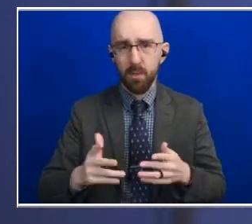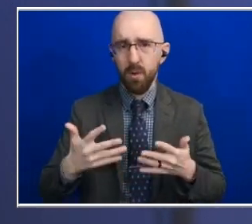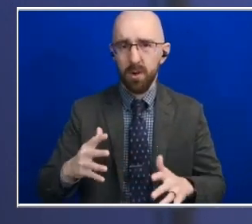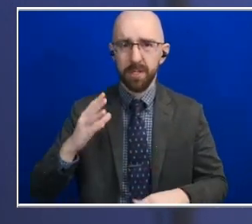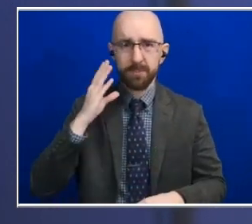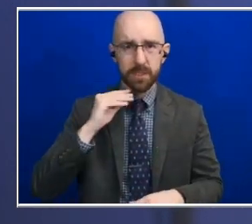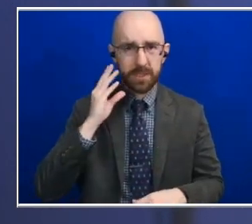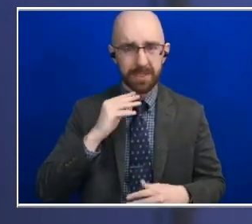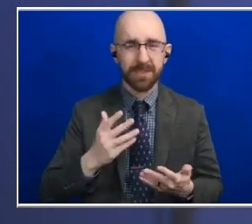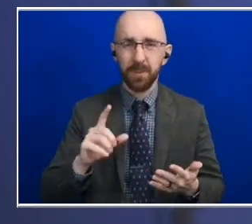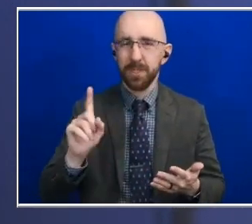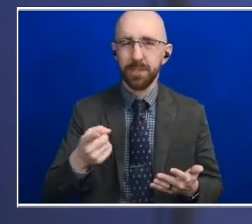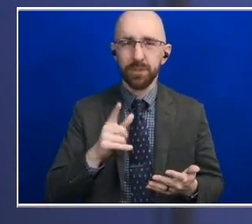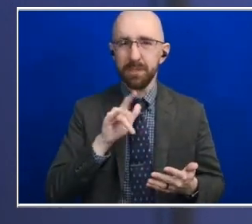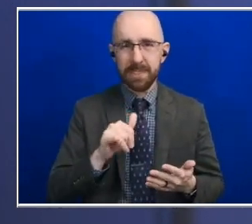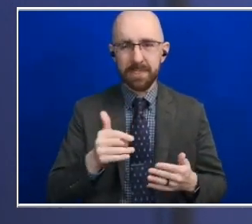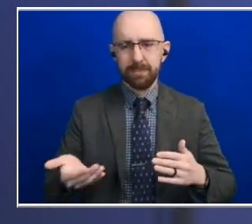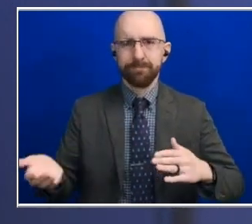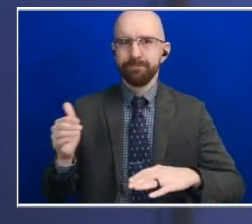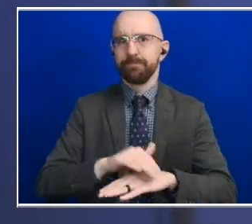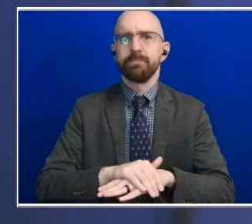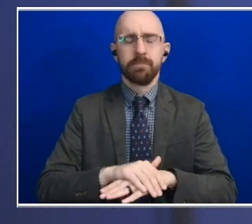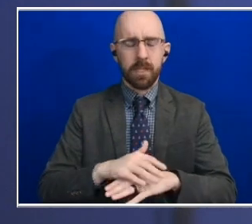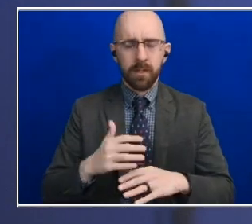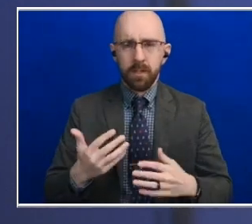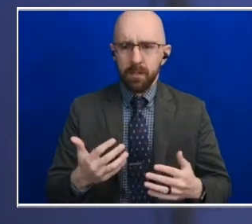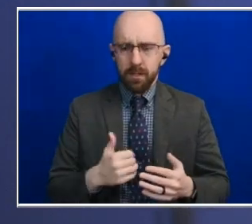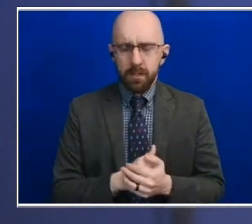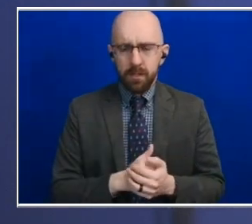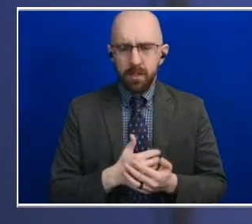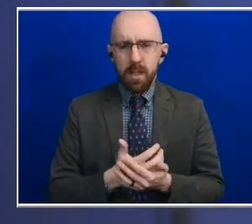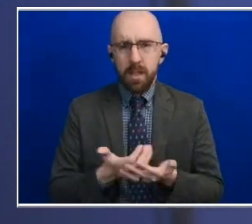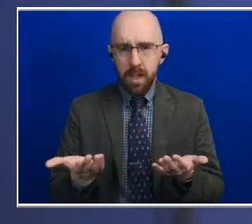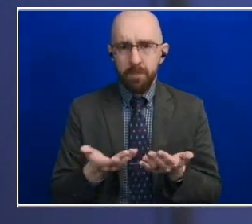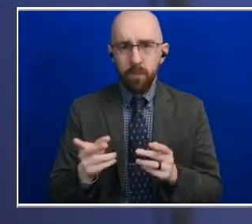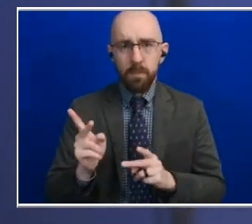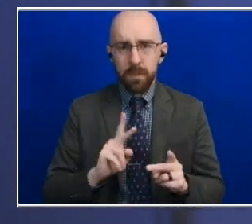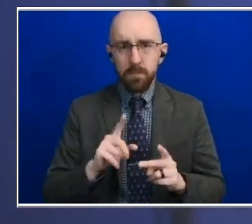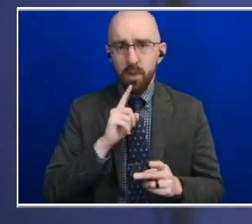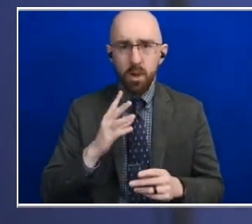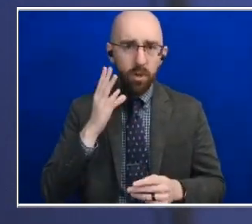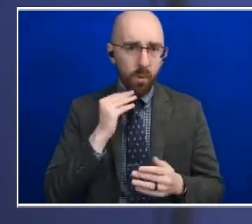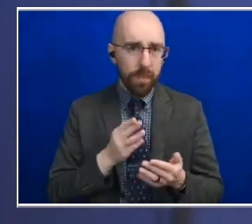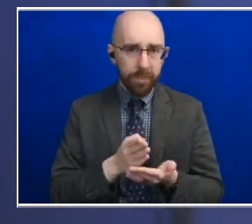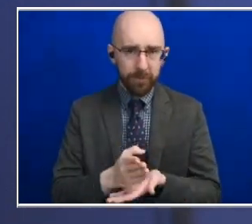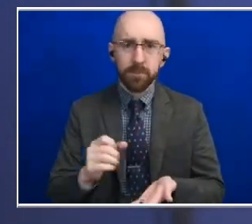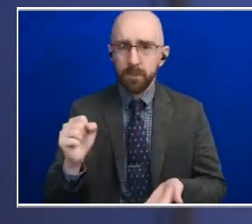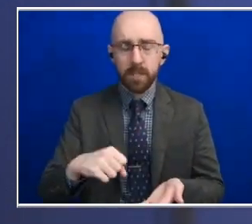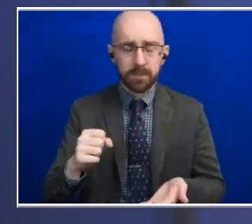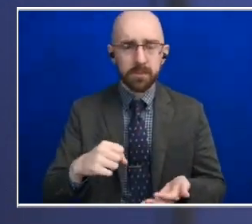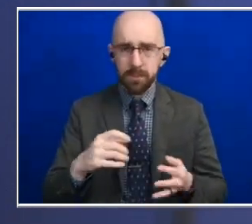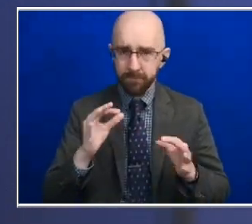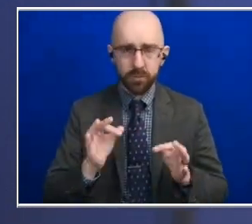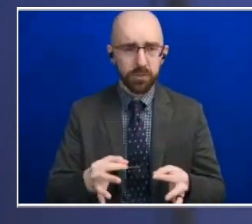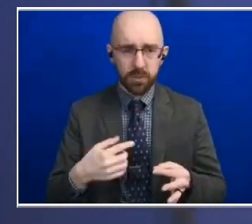really magnifies a lot of what people are going through. So yes, for sure, we're here for